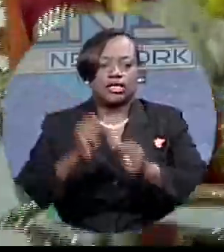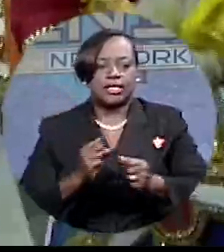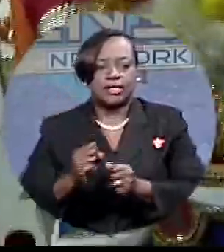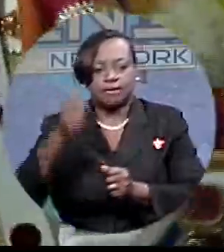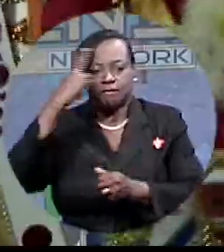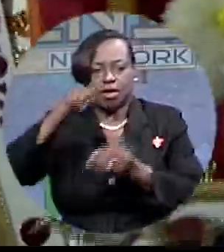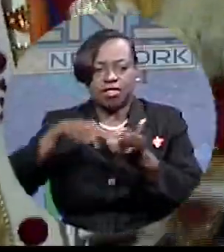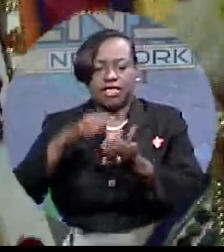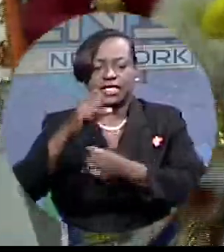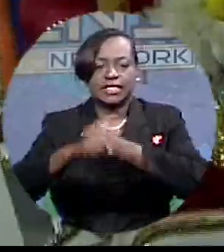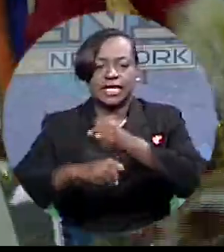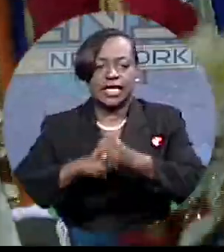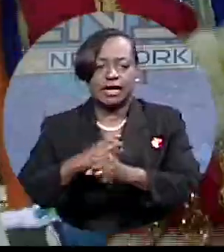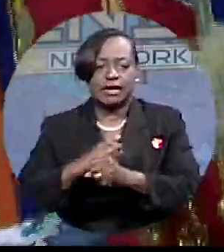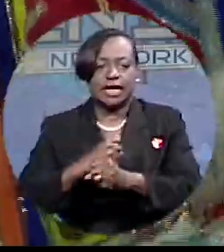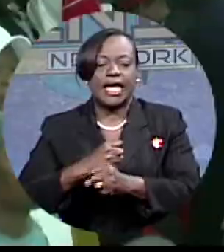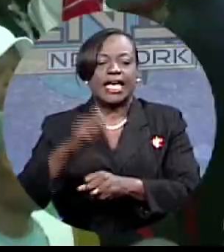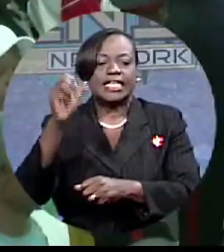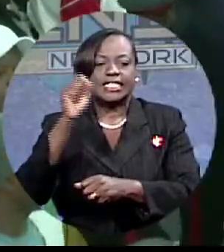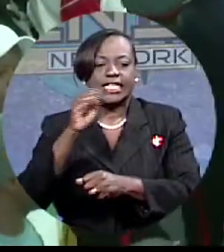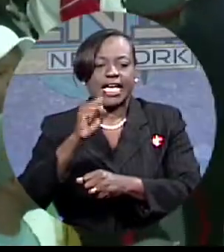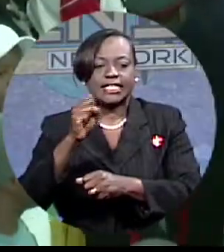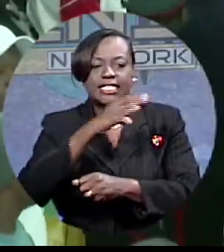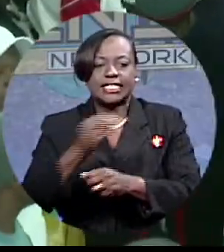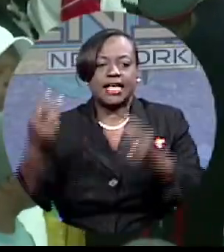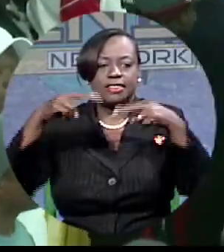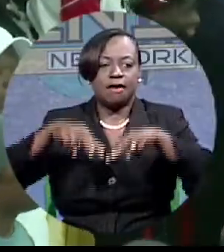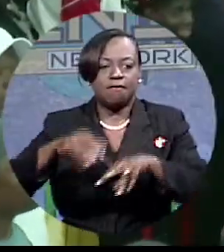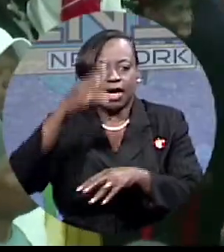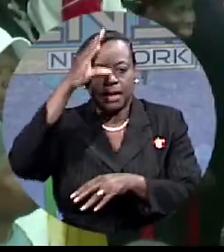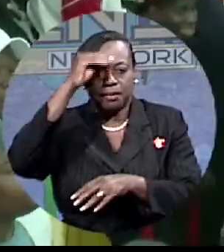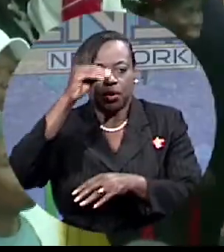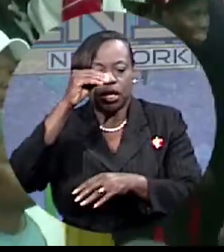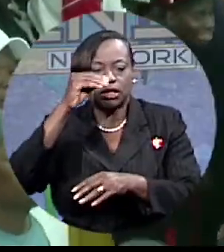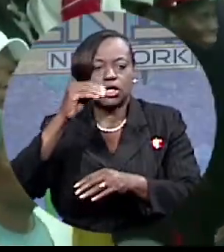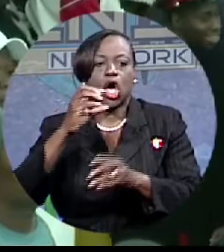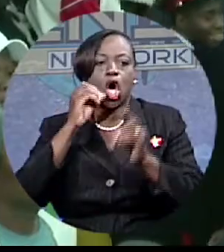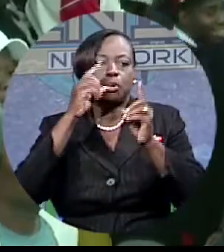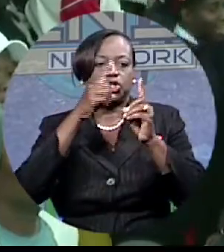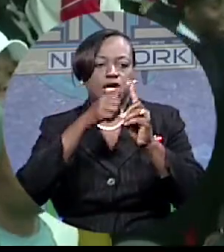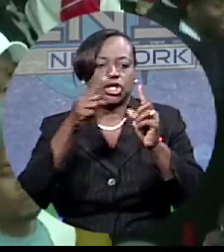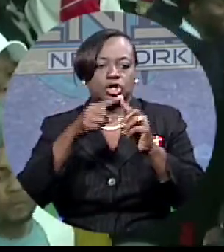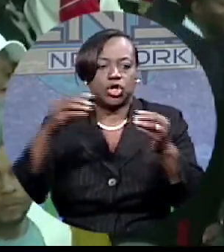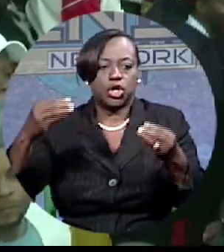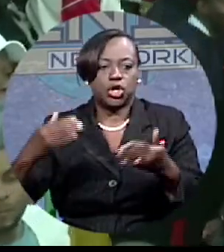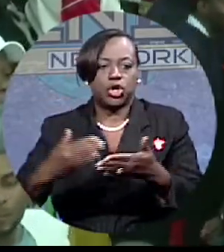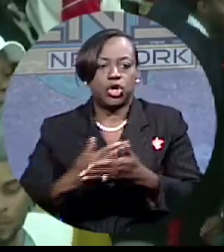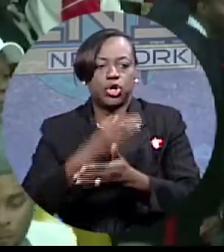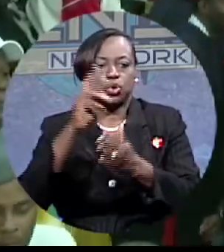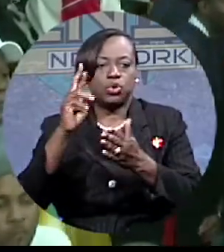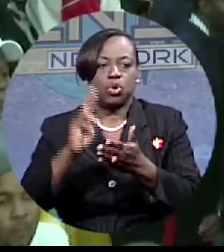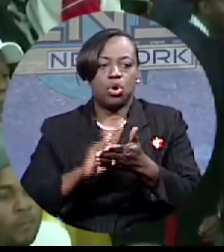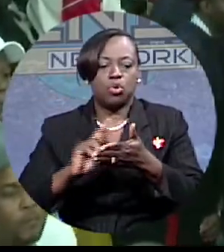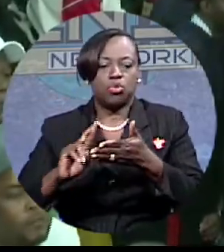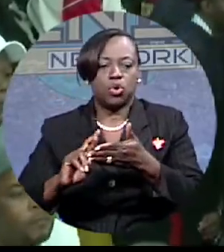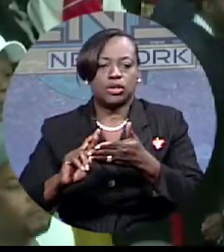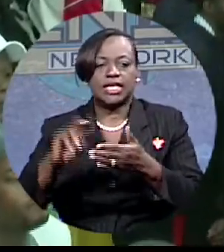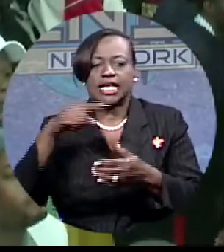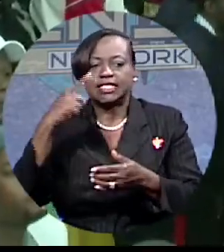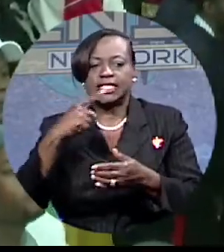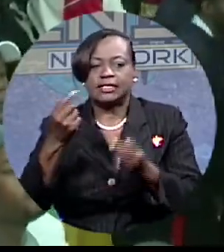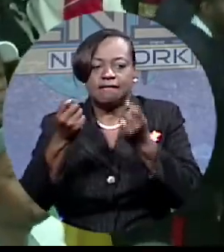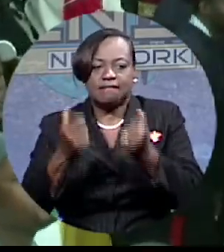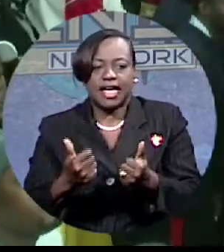heightened when the Saxon Superstars and Valley Boys Junkanoo groups objected to the new rules in a series of press statements, calling the move